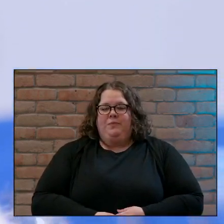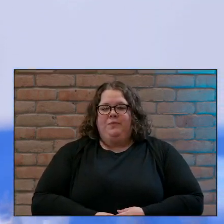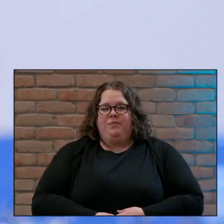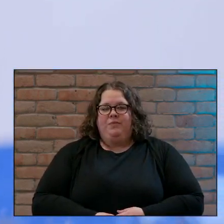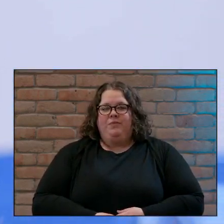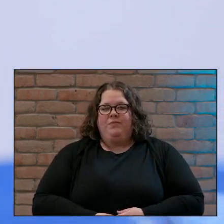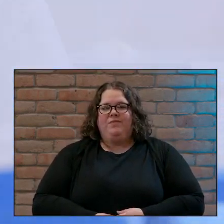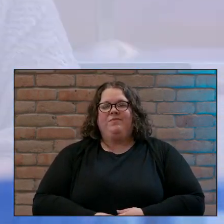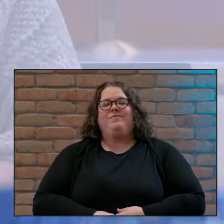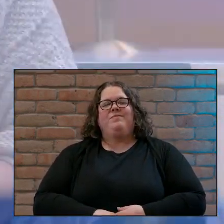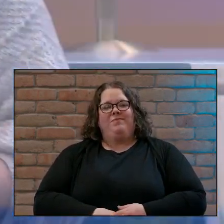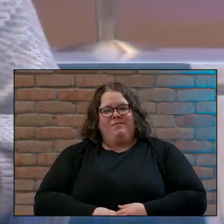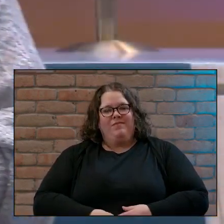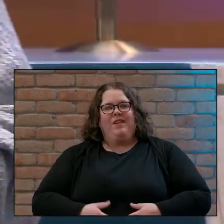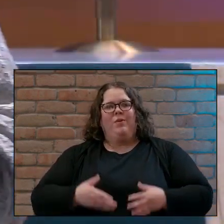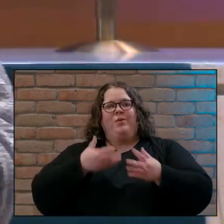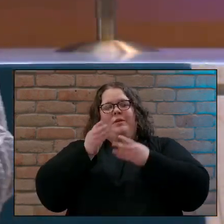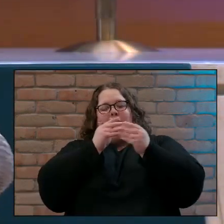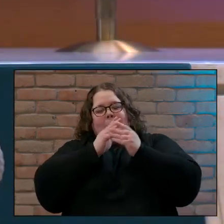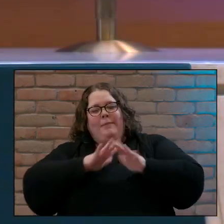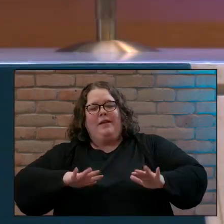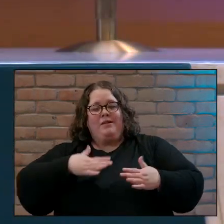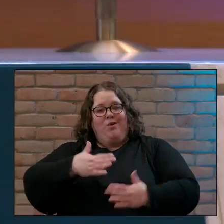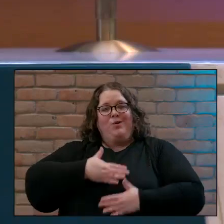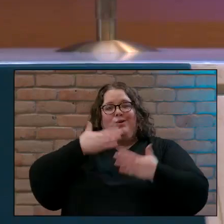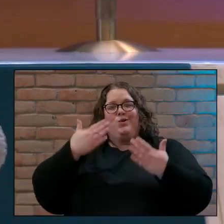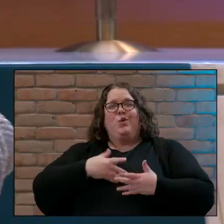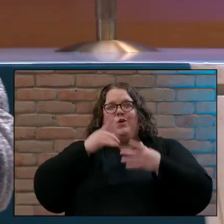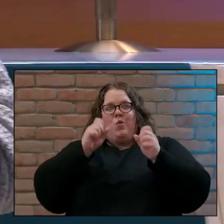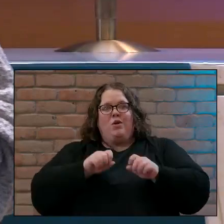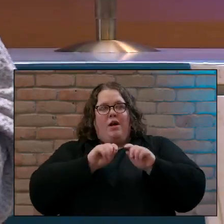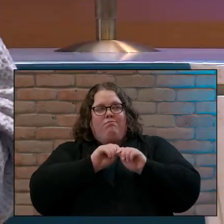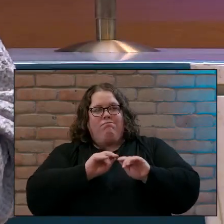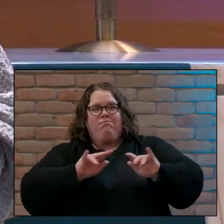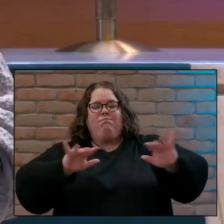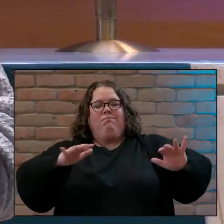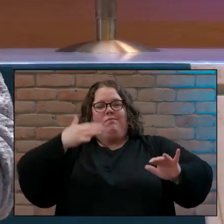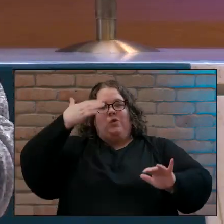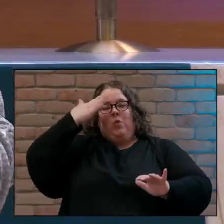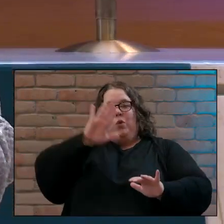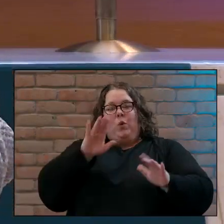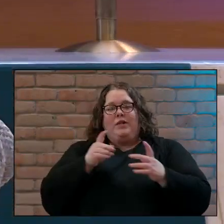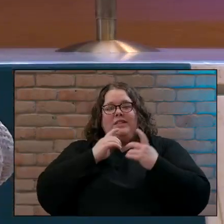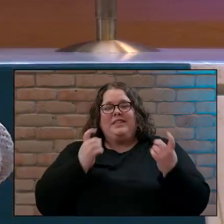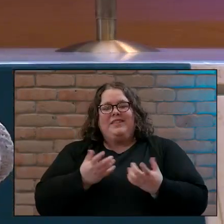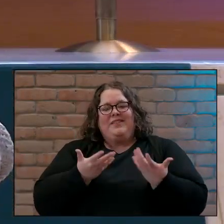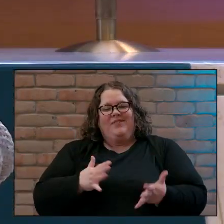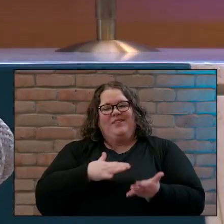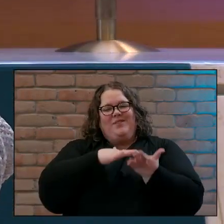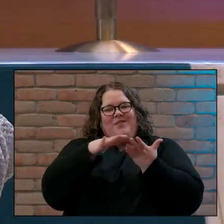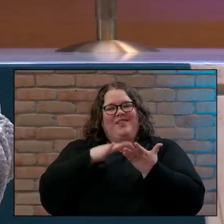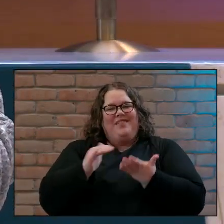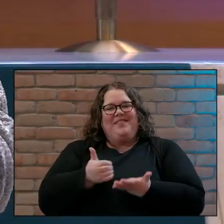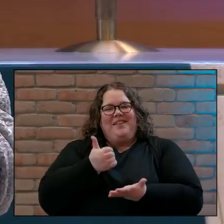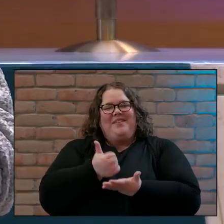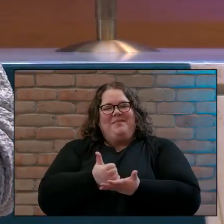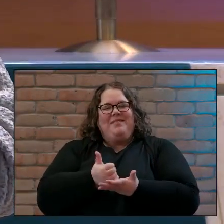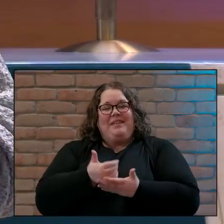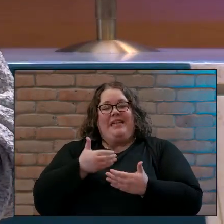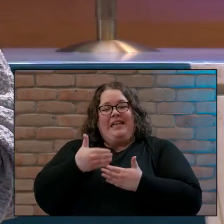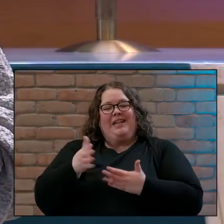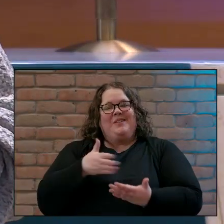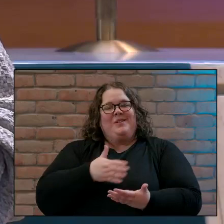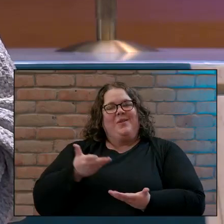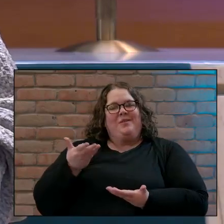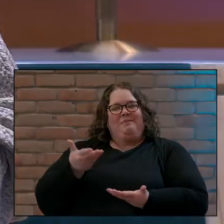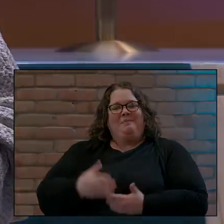And depart in peace and in great joy, knowing that your sins are forgiven. Amen. We continue with our